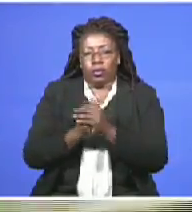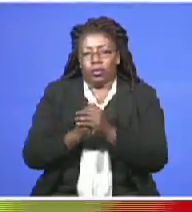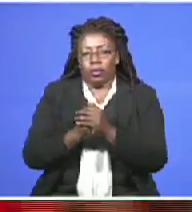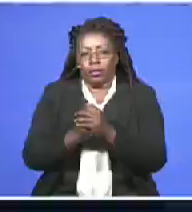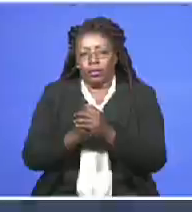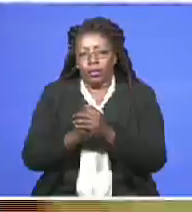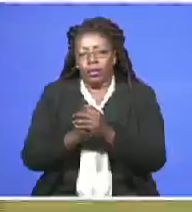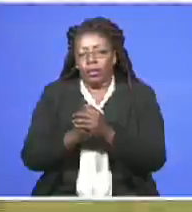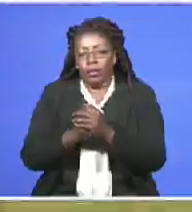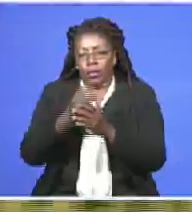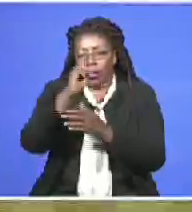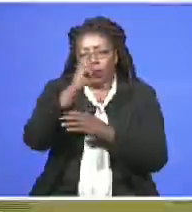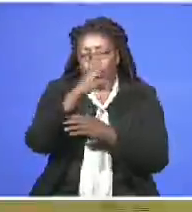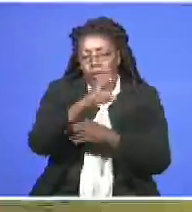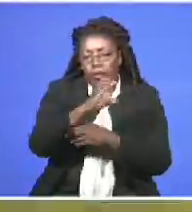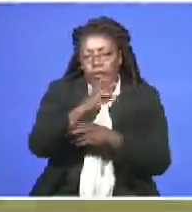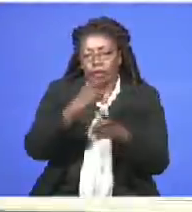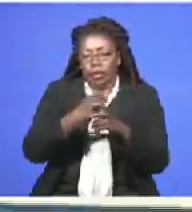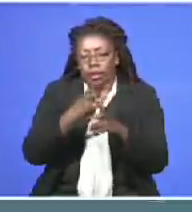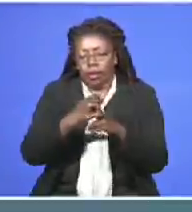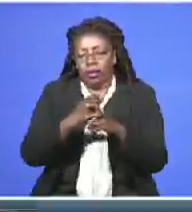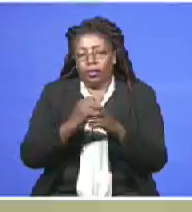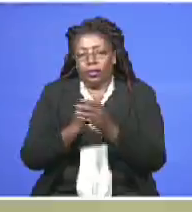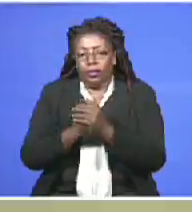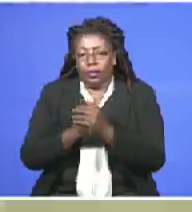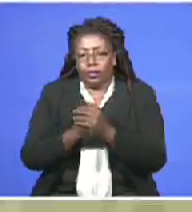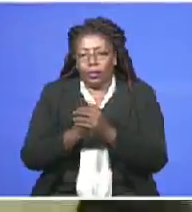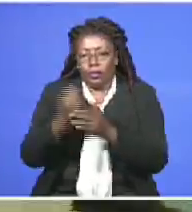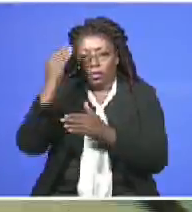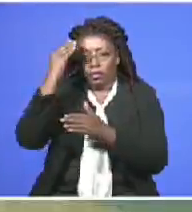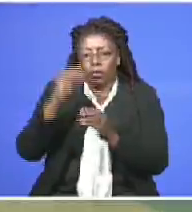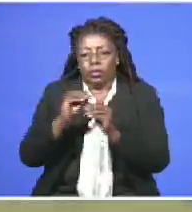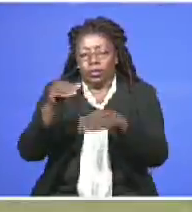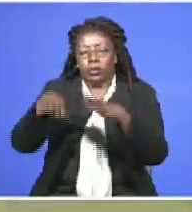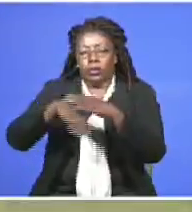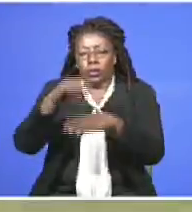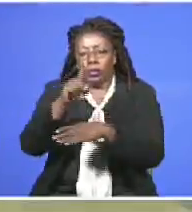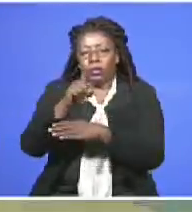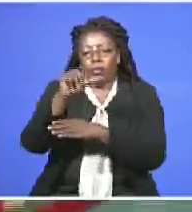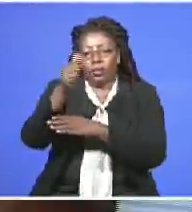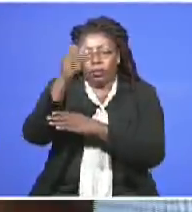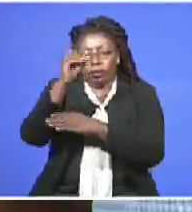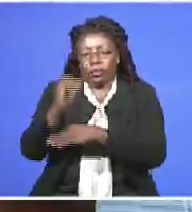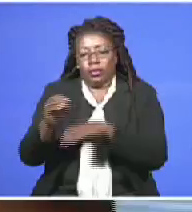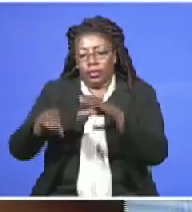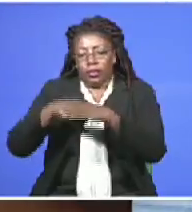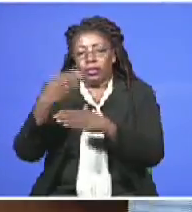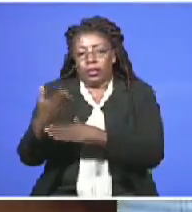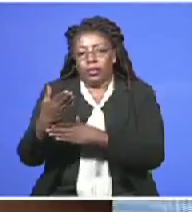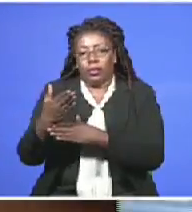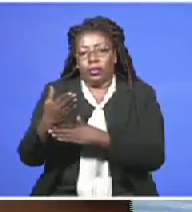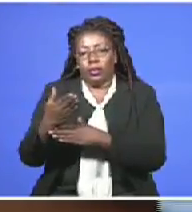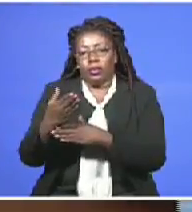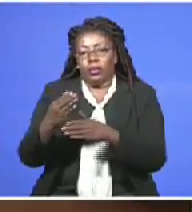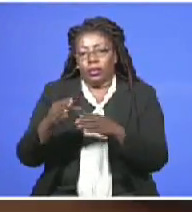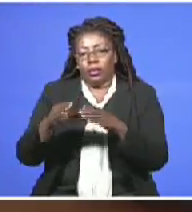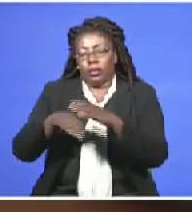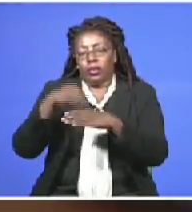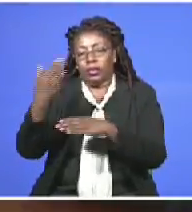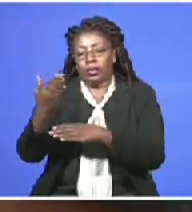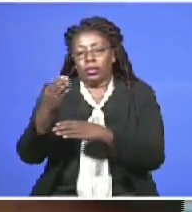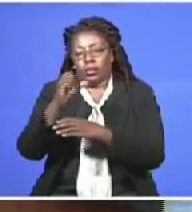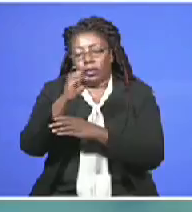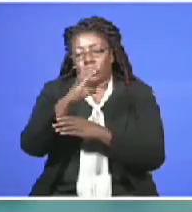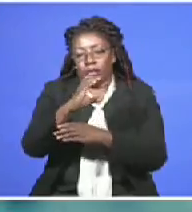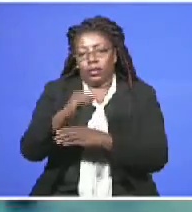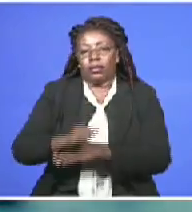that SAC spirit running along with us. You know, every time we come in here, we know that we have to go out there and put 110% out there, and so it's all about just going out there with the SAC pride and